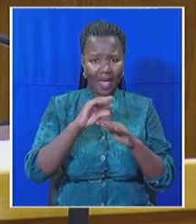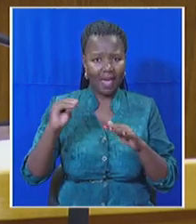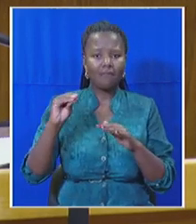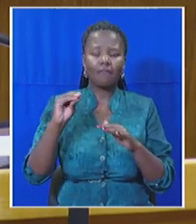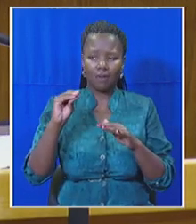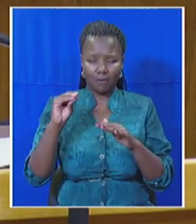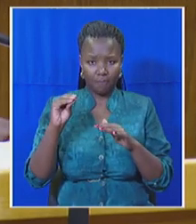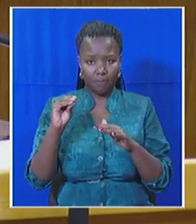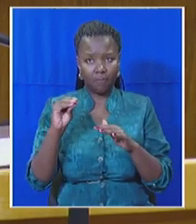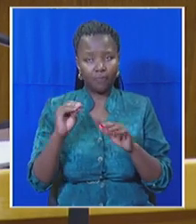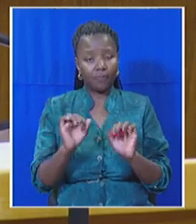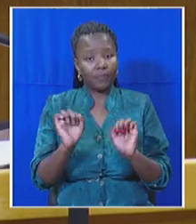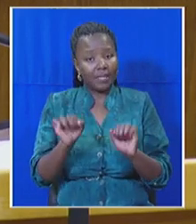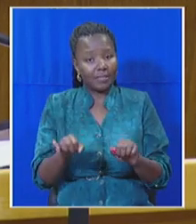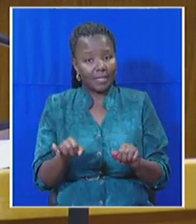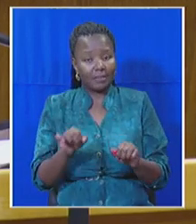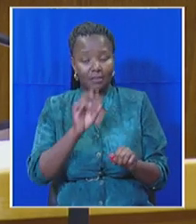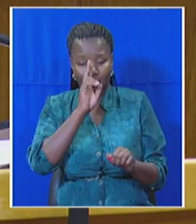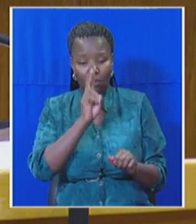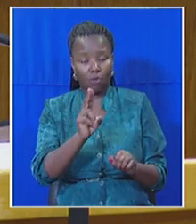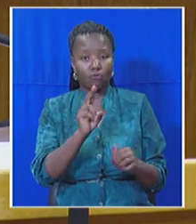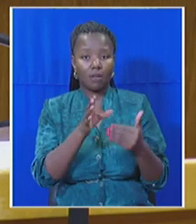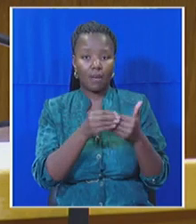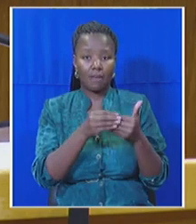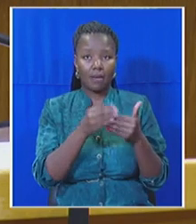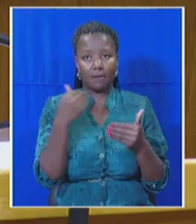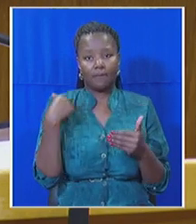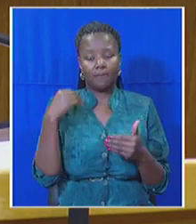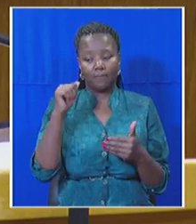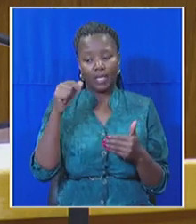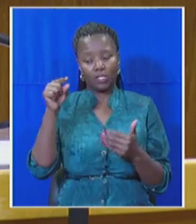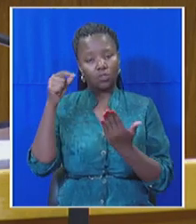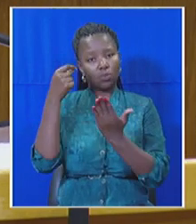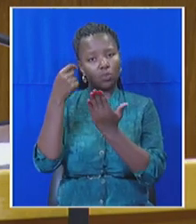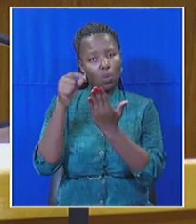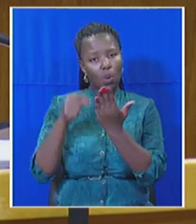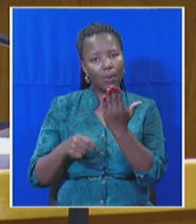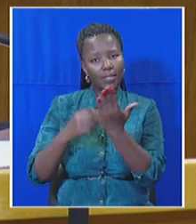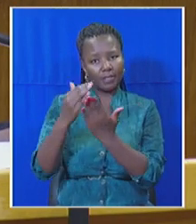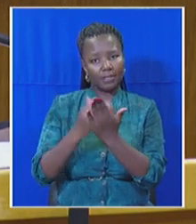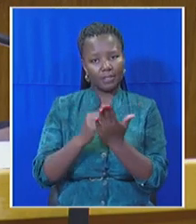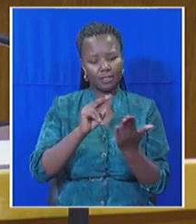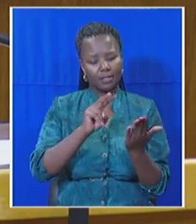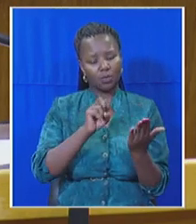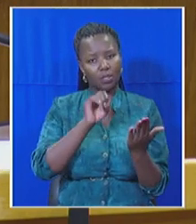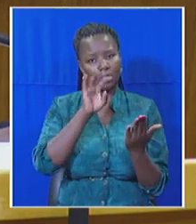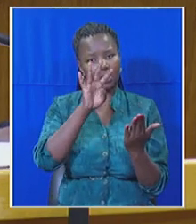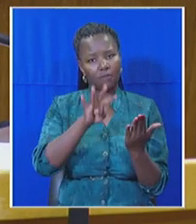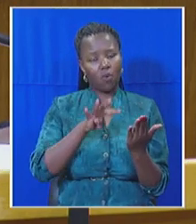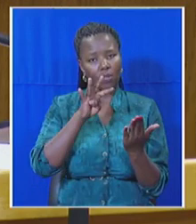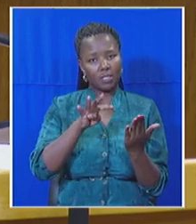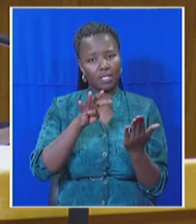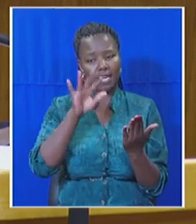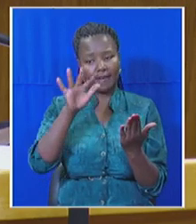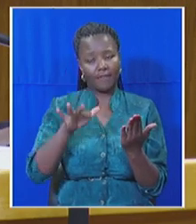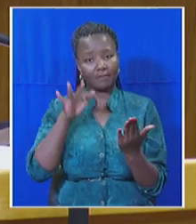priorities. Yes, indeed, honourable members, the Auditor General's audit findings for 2014 and 15 have expressed a qualified